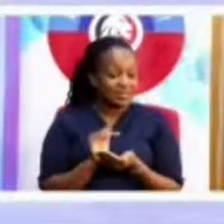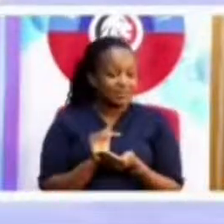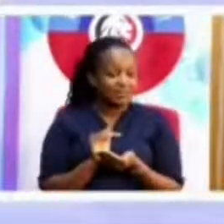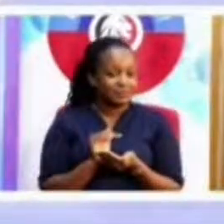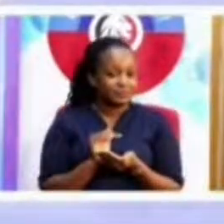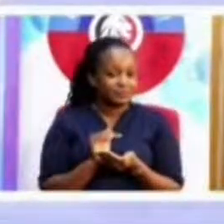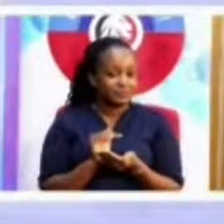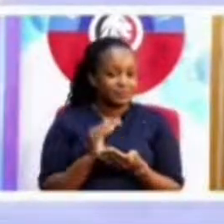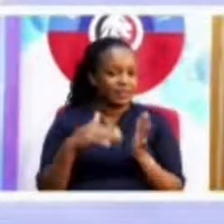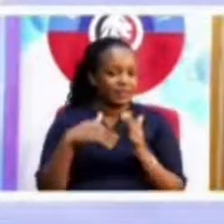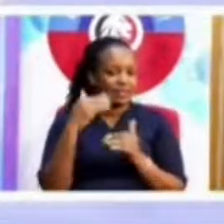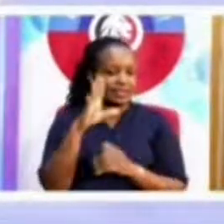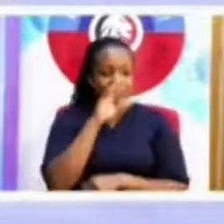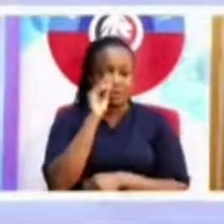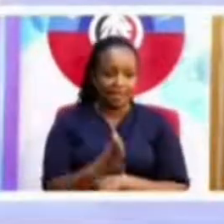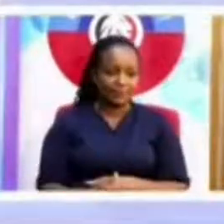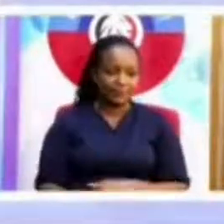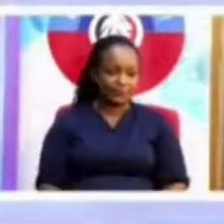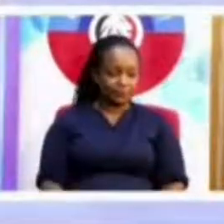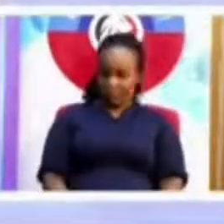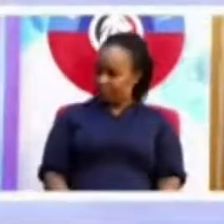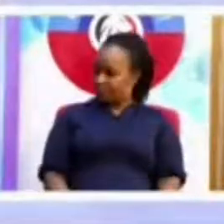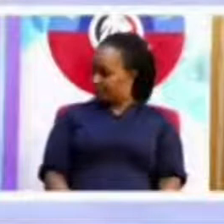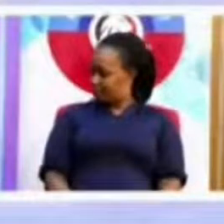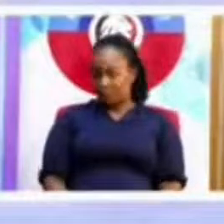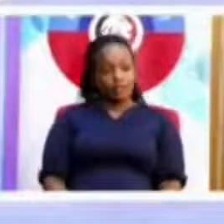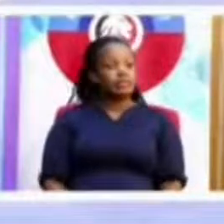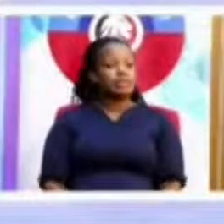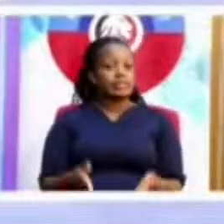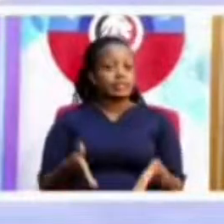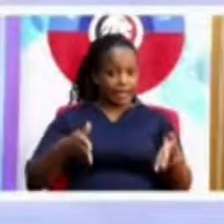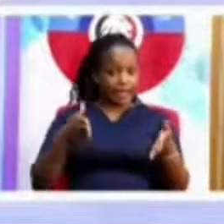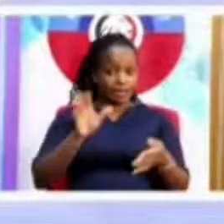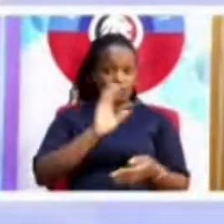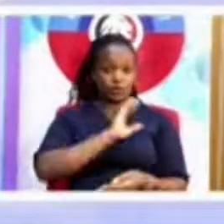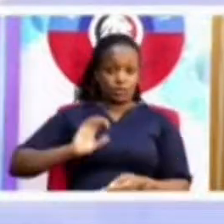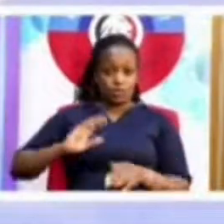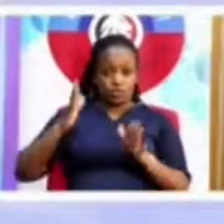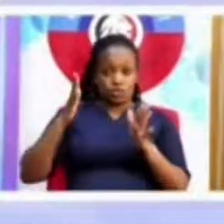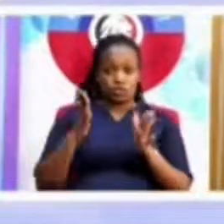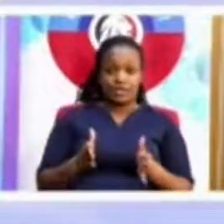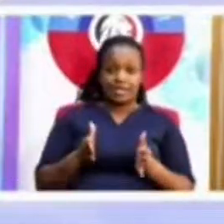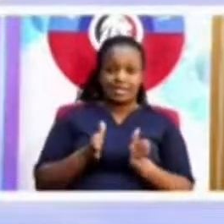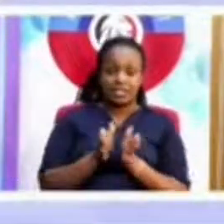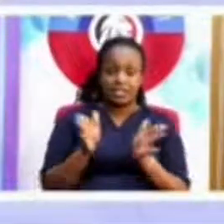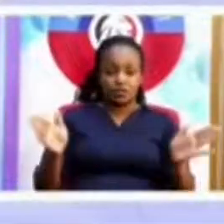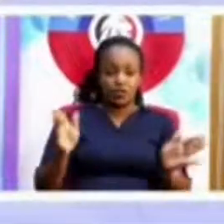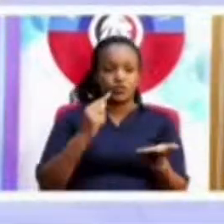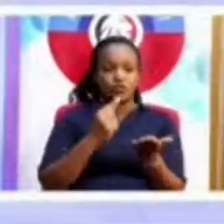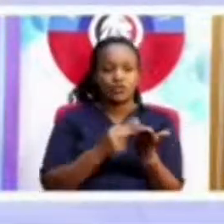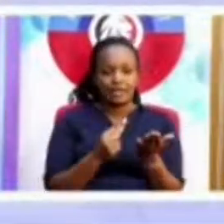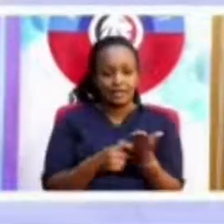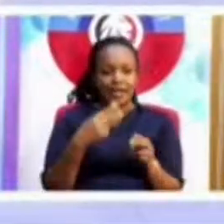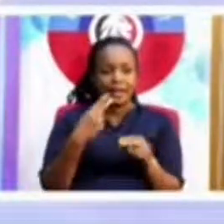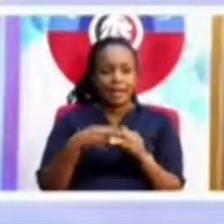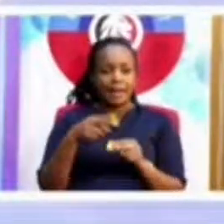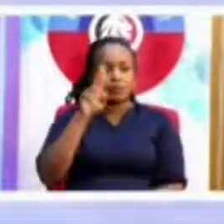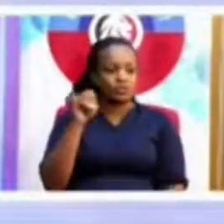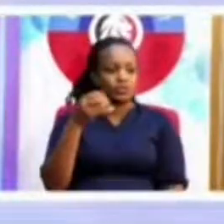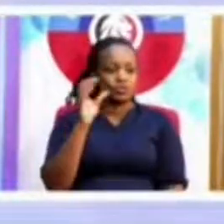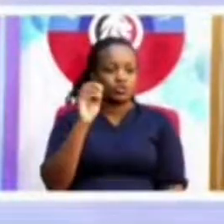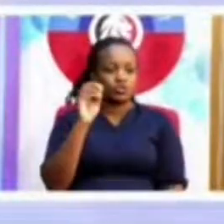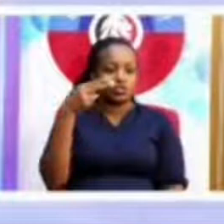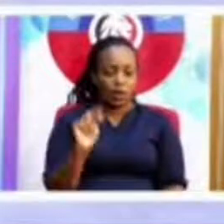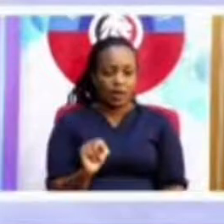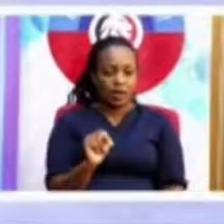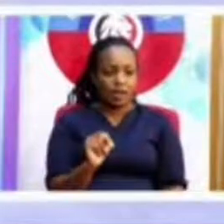speaker is the current Commissioner General of the Uganda Revenue Authority, John Musinguzzi. But he is a man